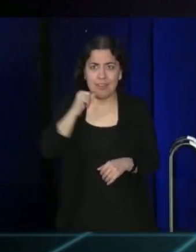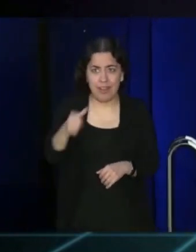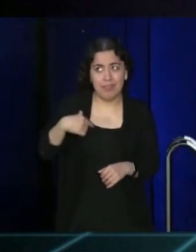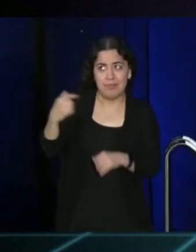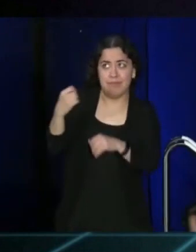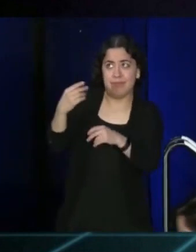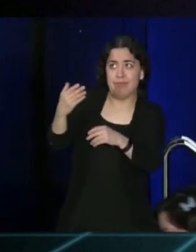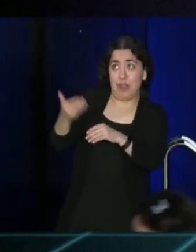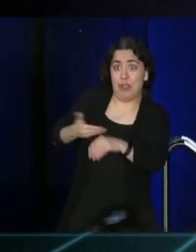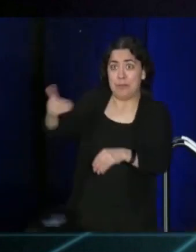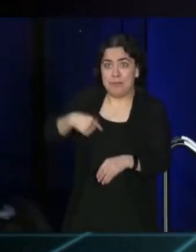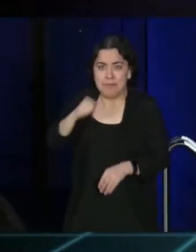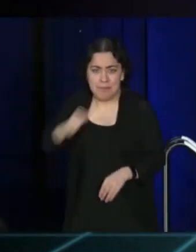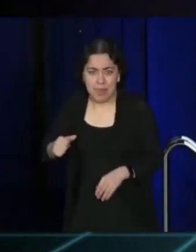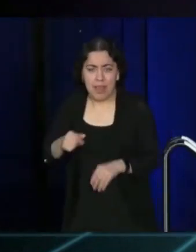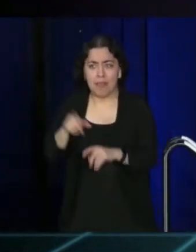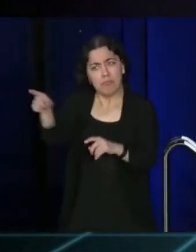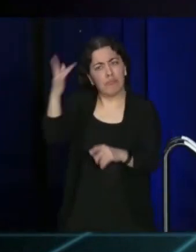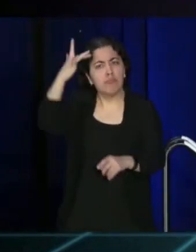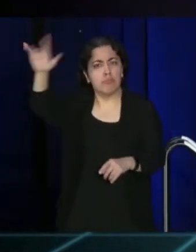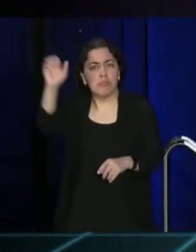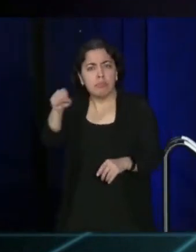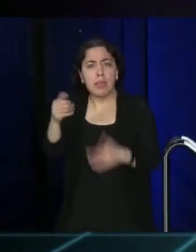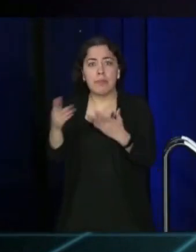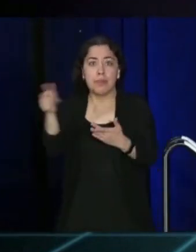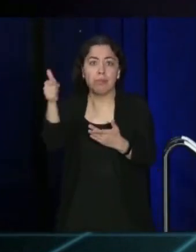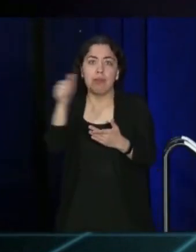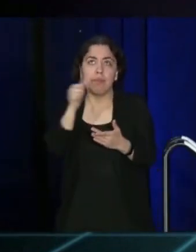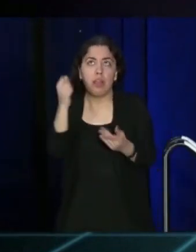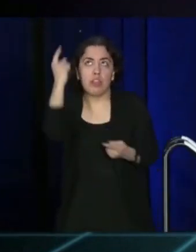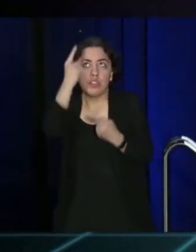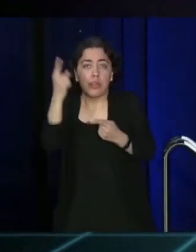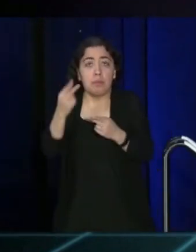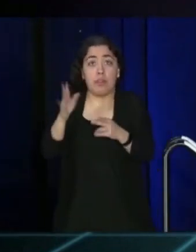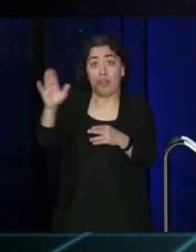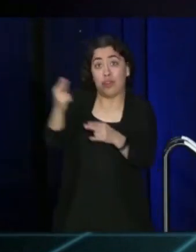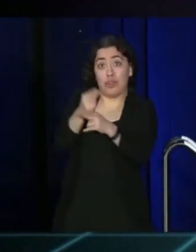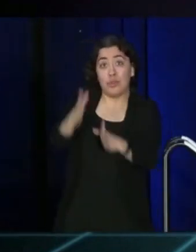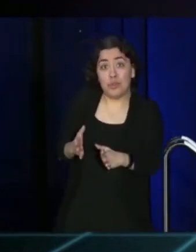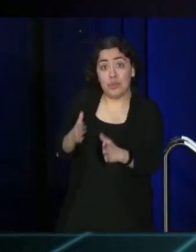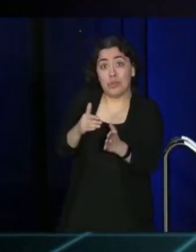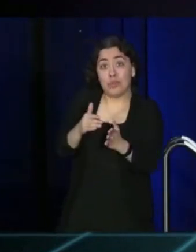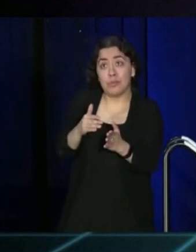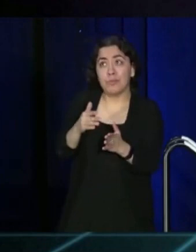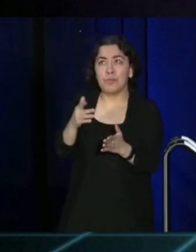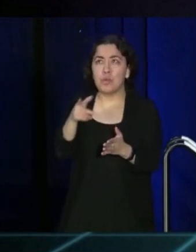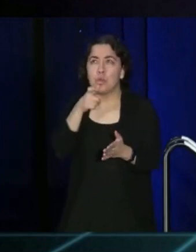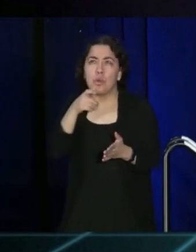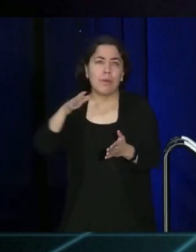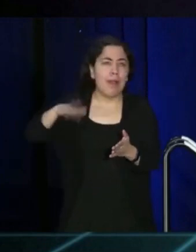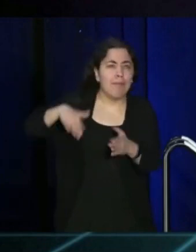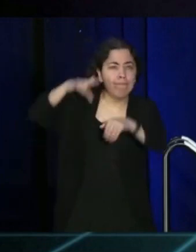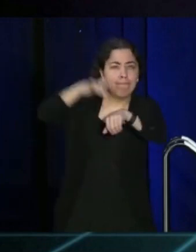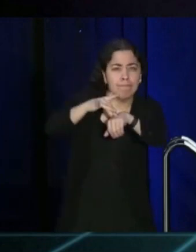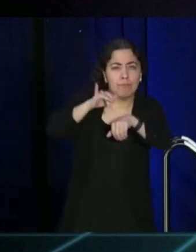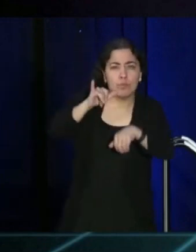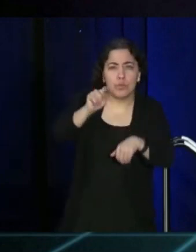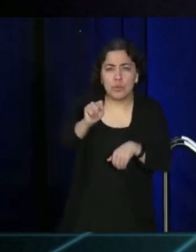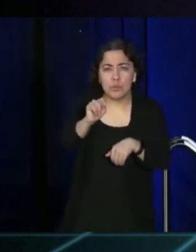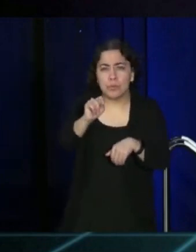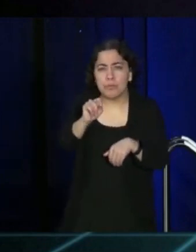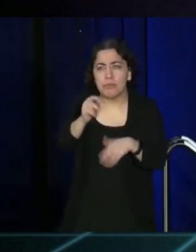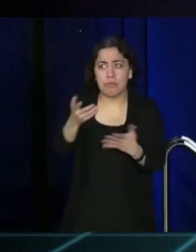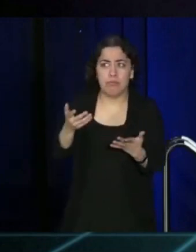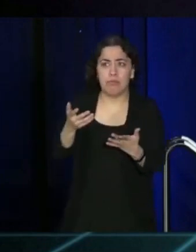It's that maybe they just haven't thought about it, or for a lot of their users, they're who hasn't been to YouTube? They have all of our stuff cached anyway.